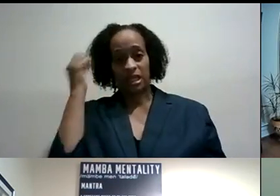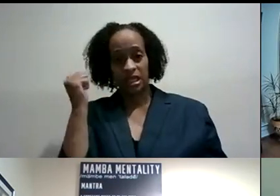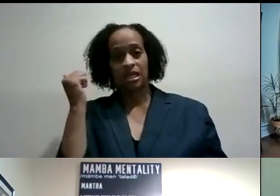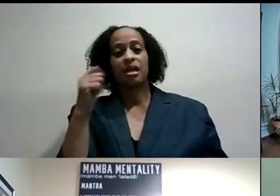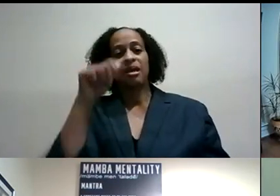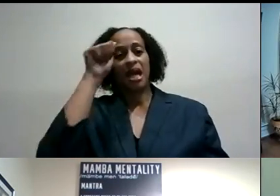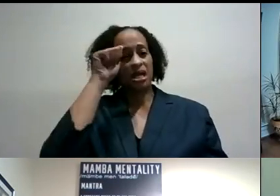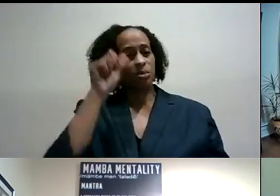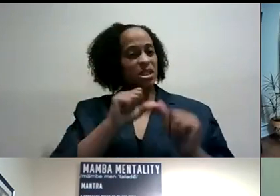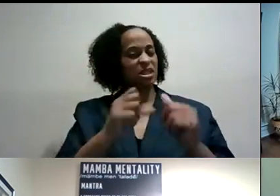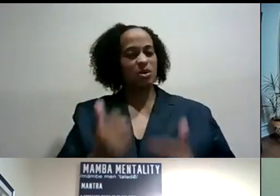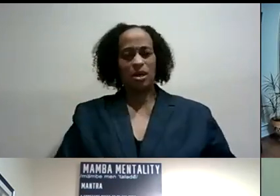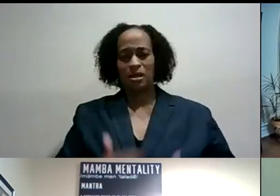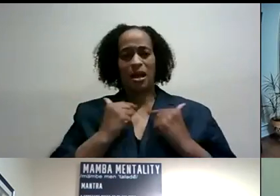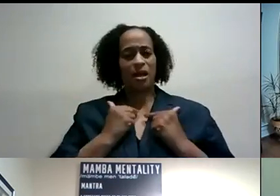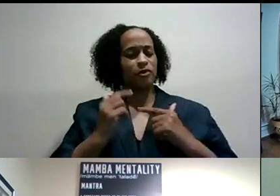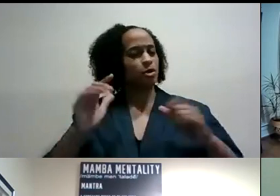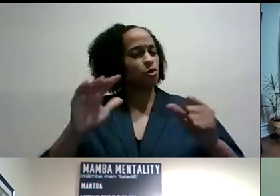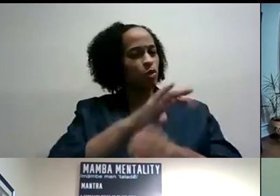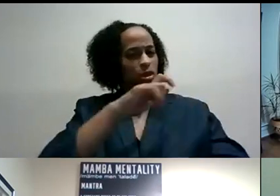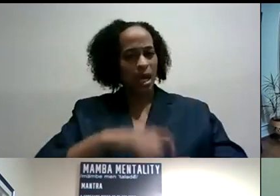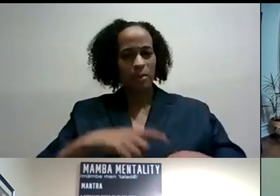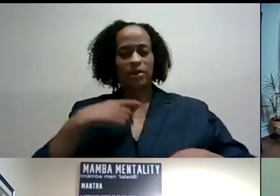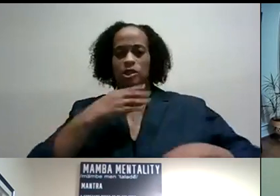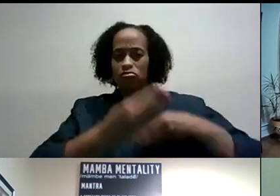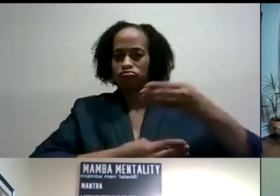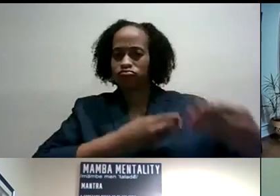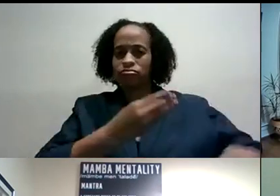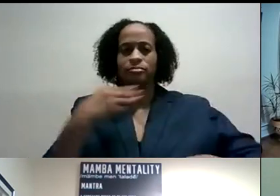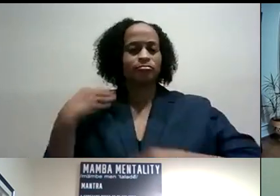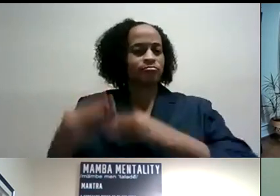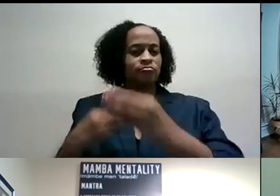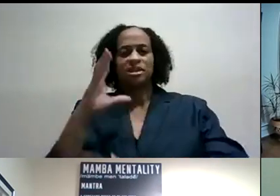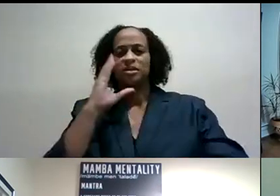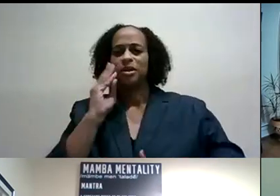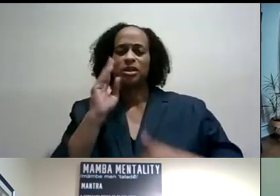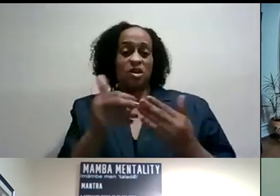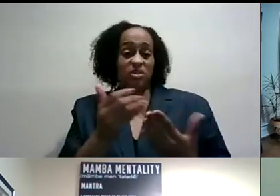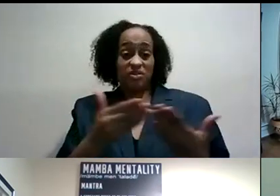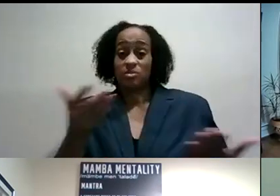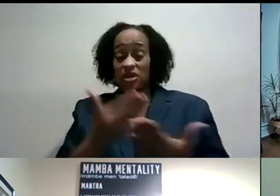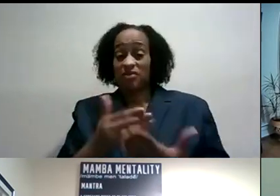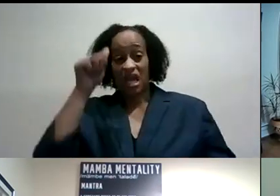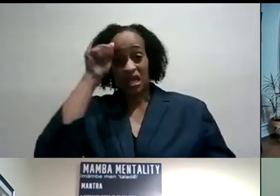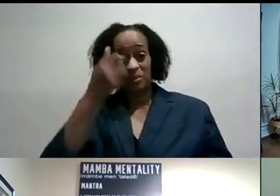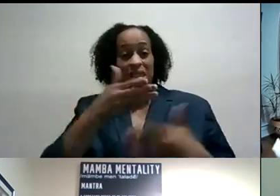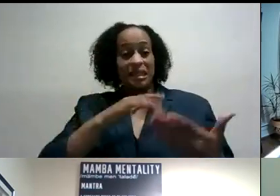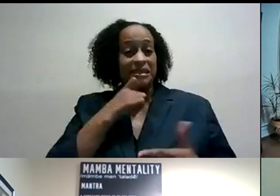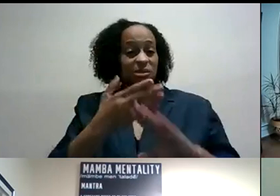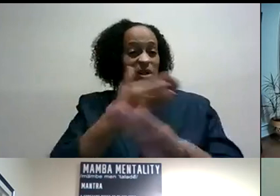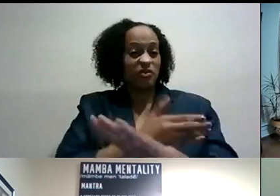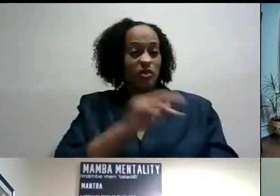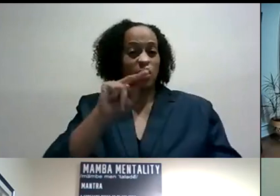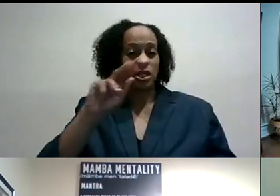still alive all this time when these generations were going through all these things. As a matter of fact, Adam died just before Noah was